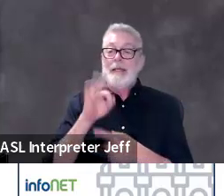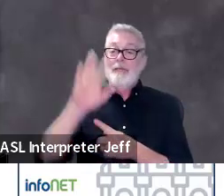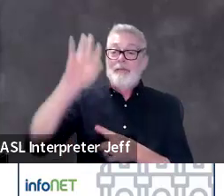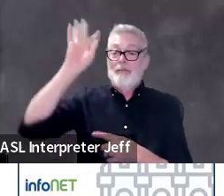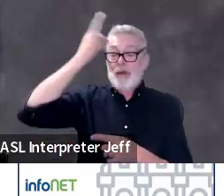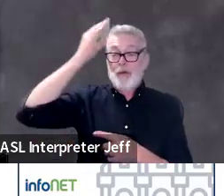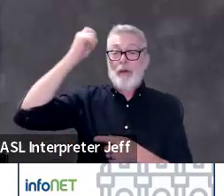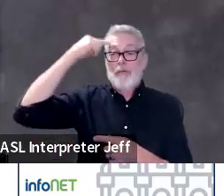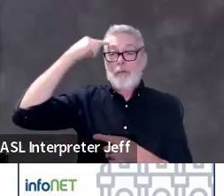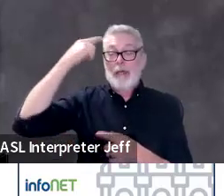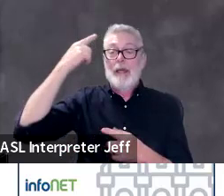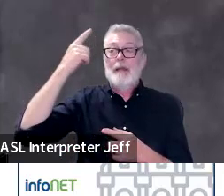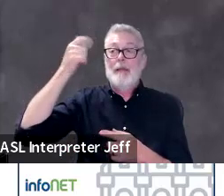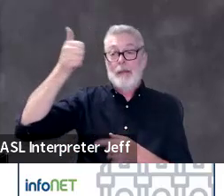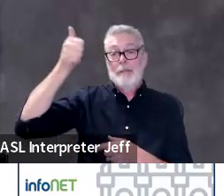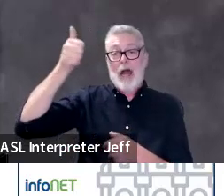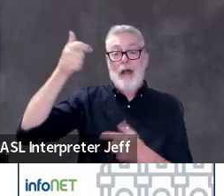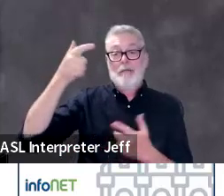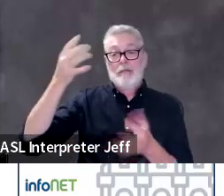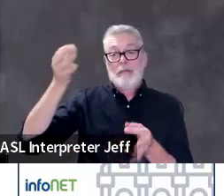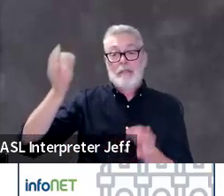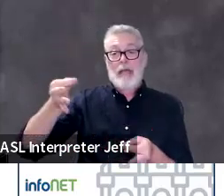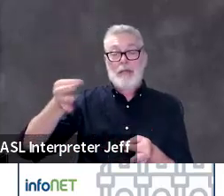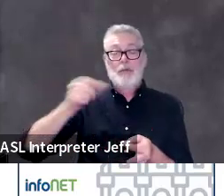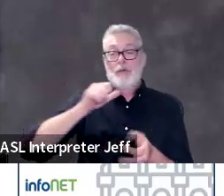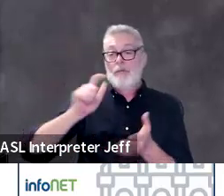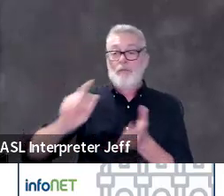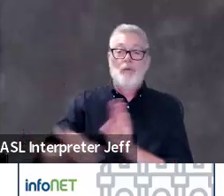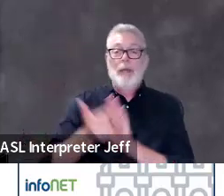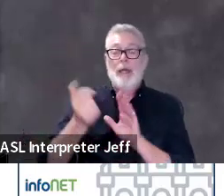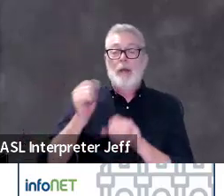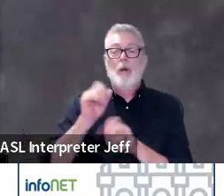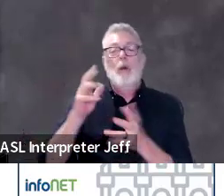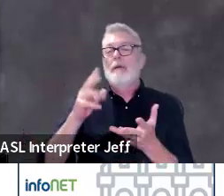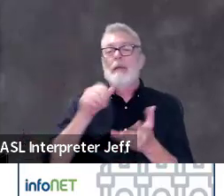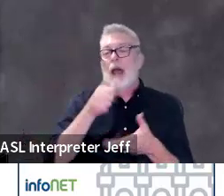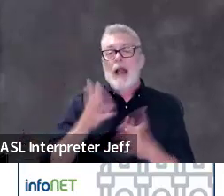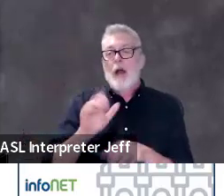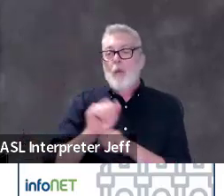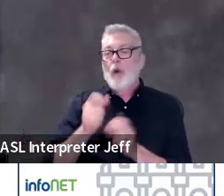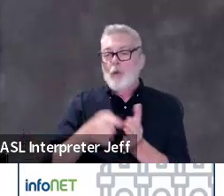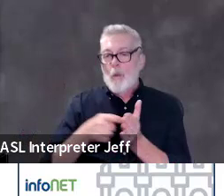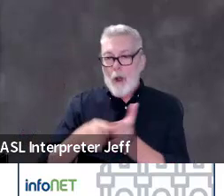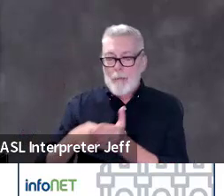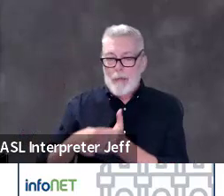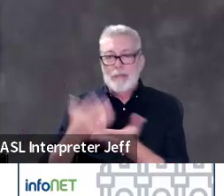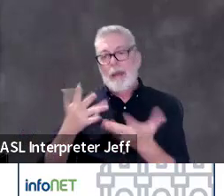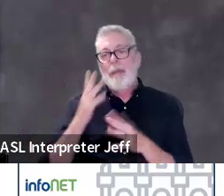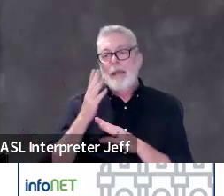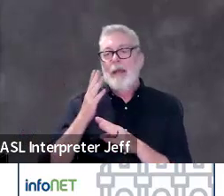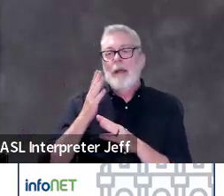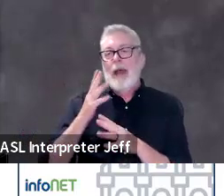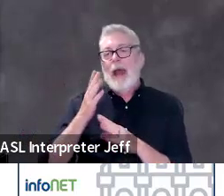government ever decides to not allow work requirements, like if a change of administration,